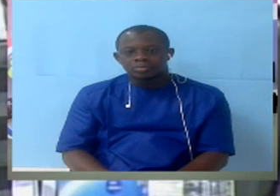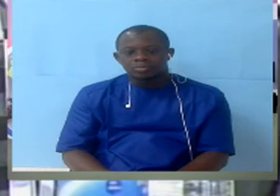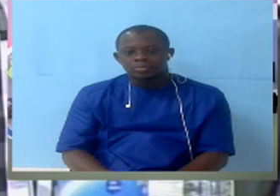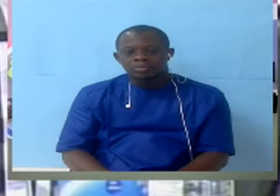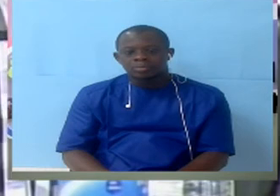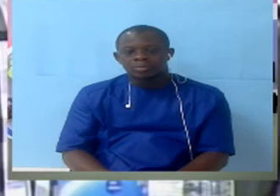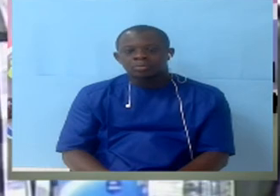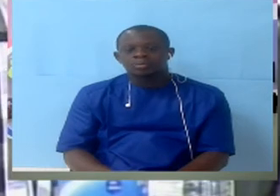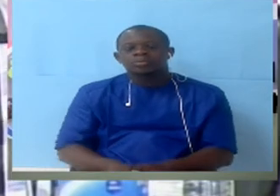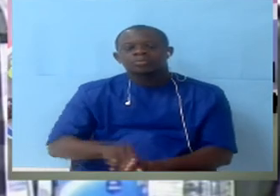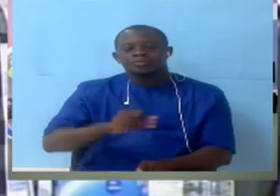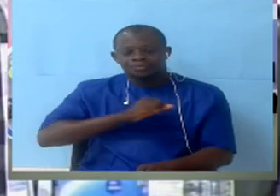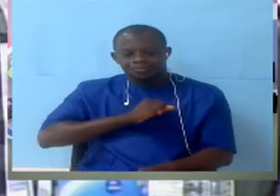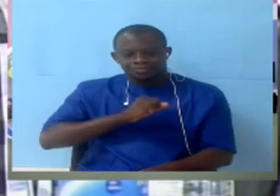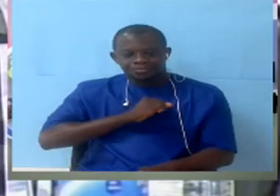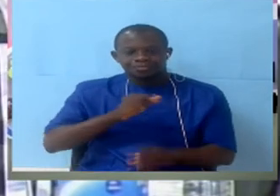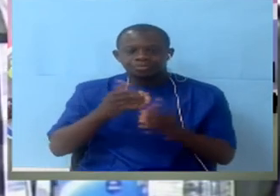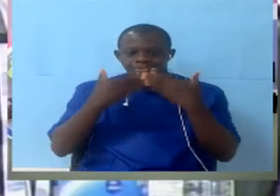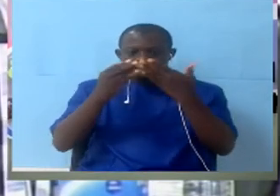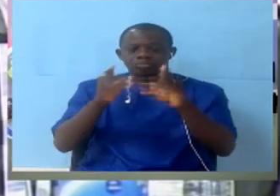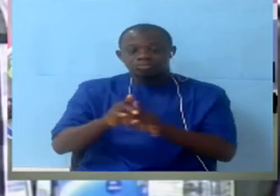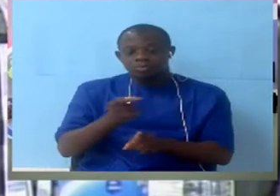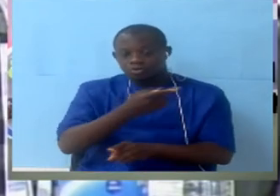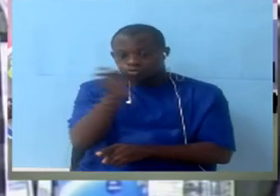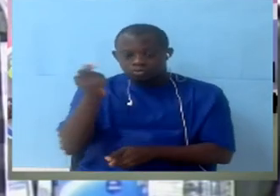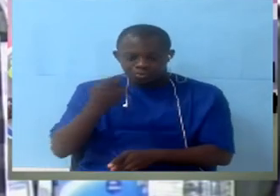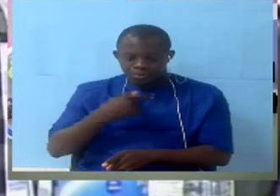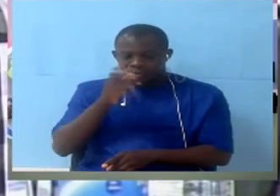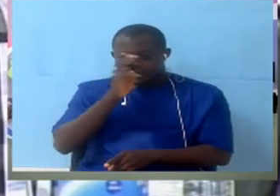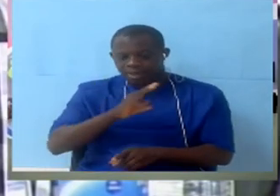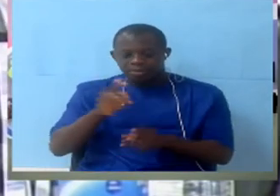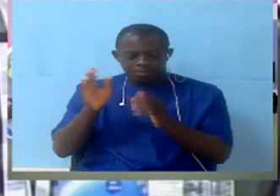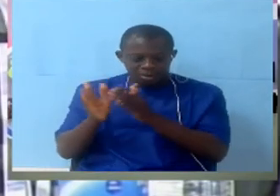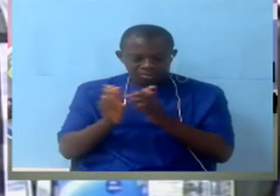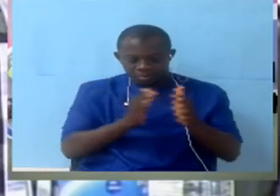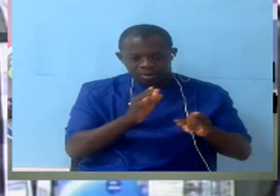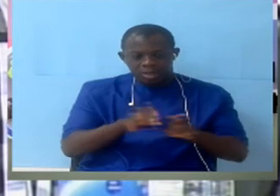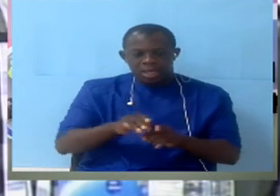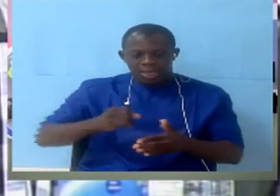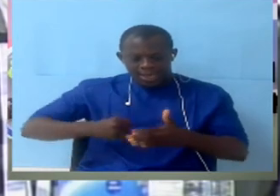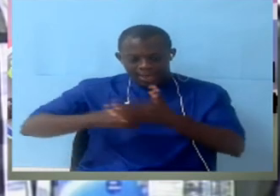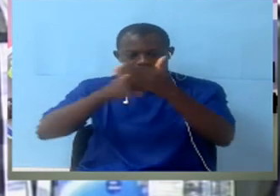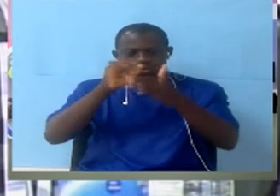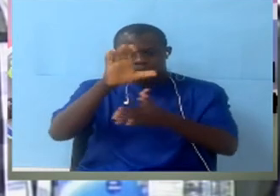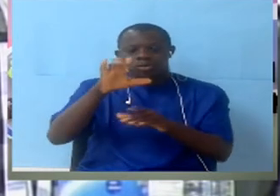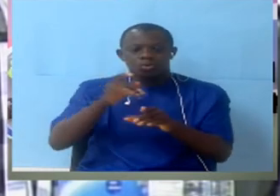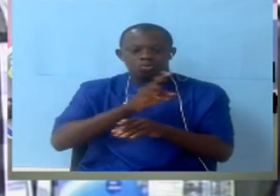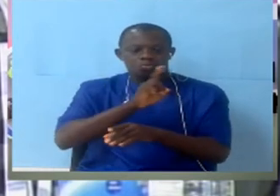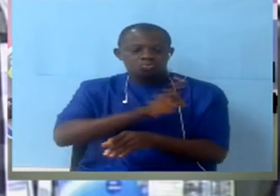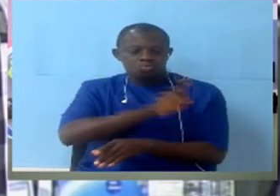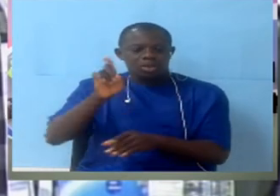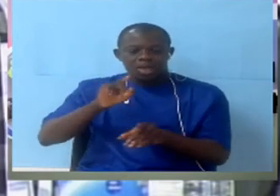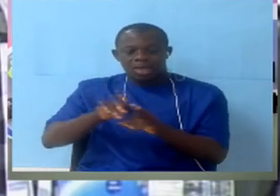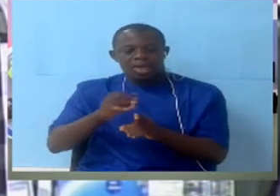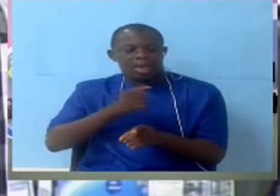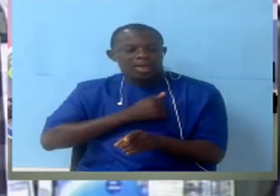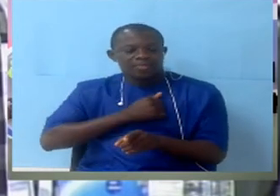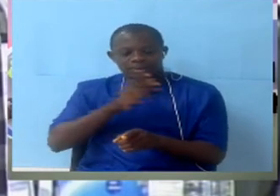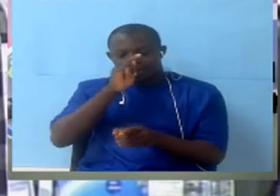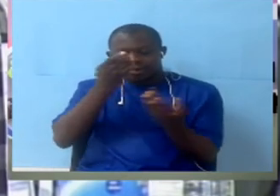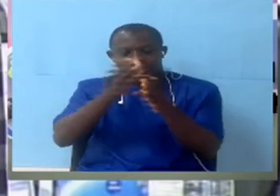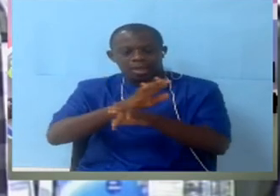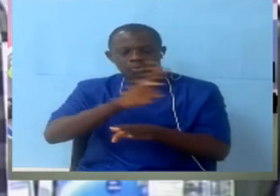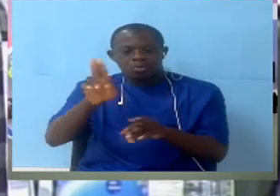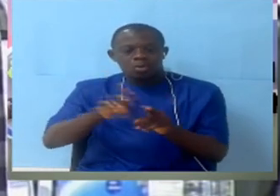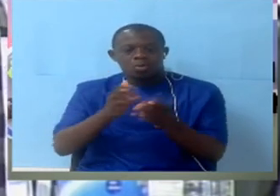sai. He told me, if you people are planning to attack this country, we are not afraid to die because we are now elders.